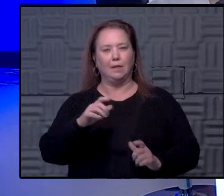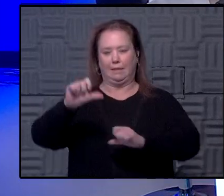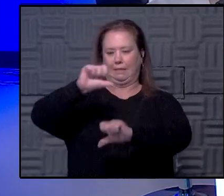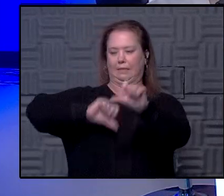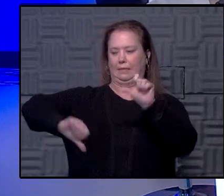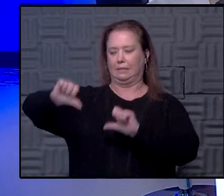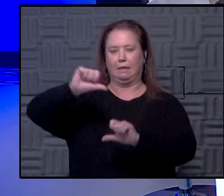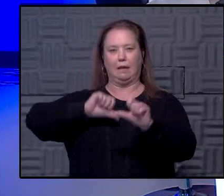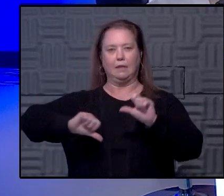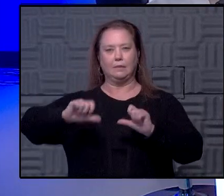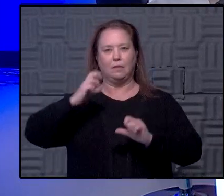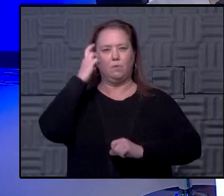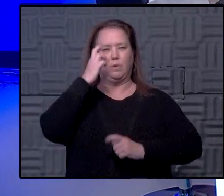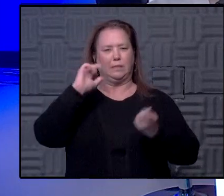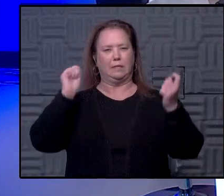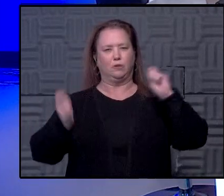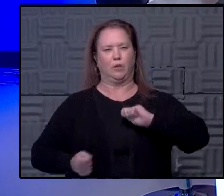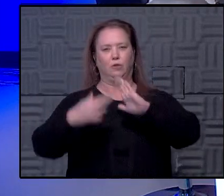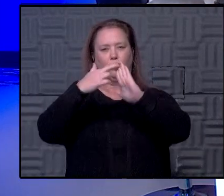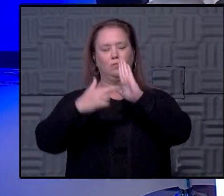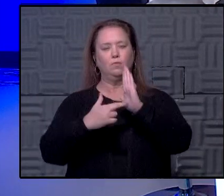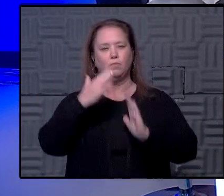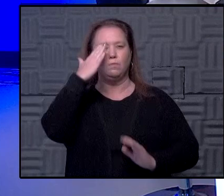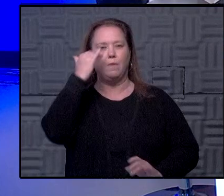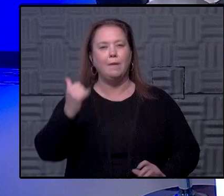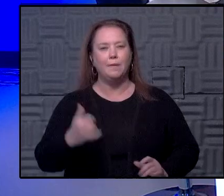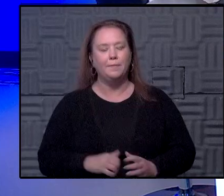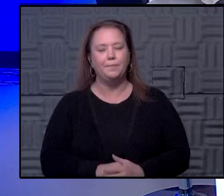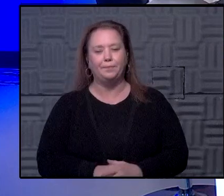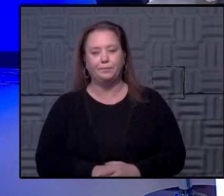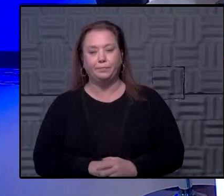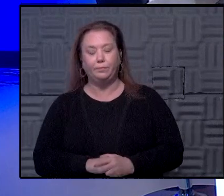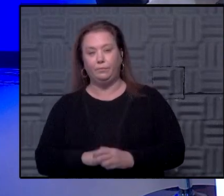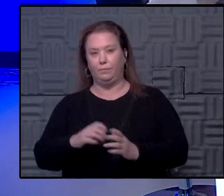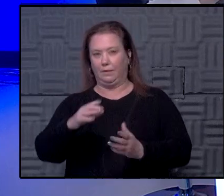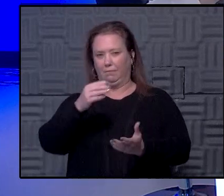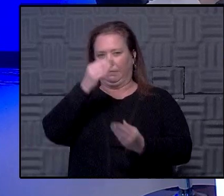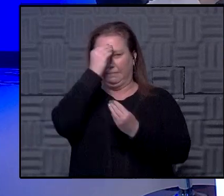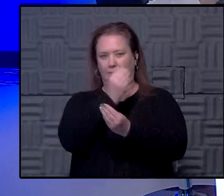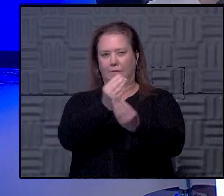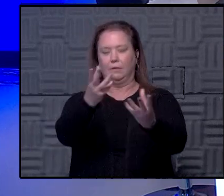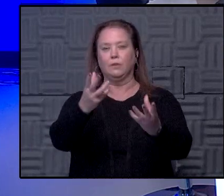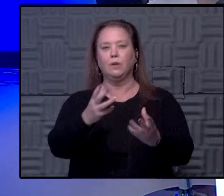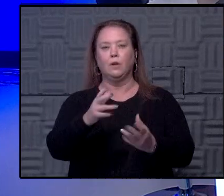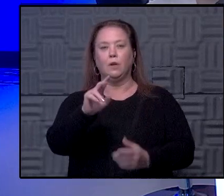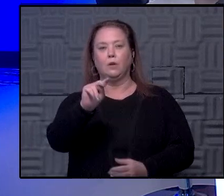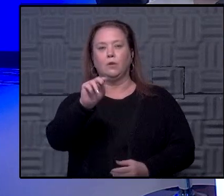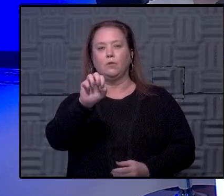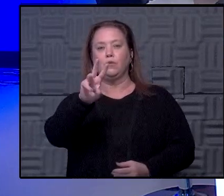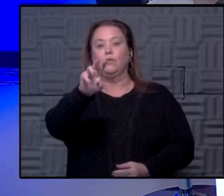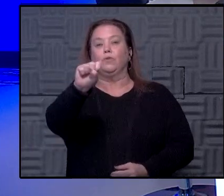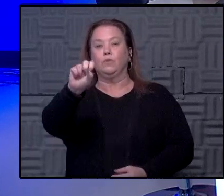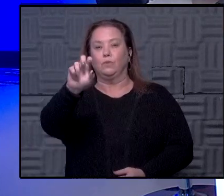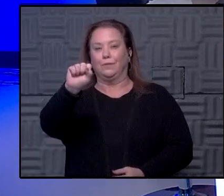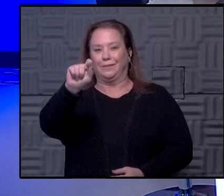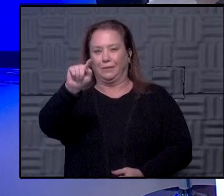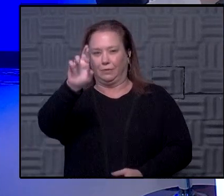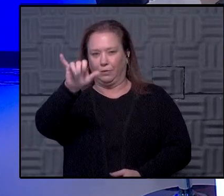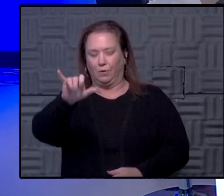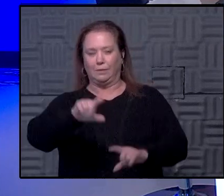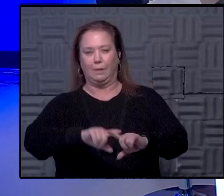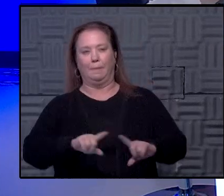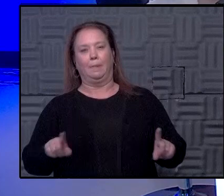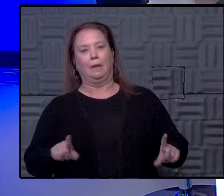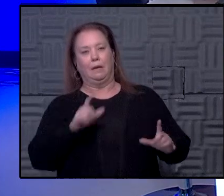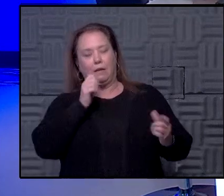science behind the change in the guidelines? Yeah, and I think also on the record on news stories, but off the record as far as not